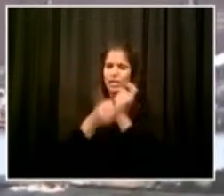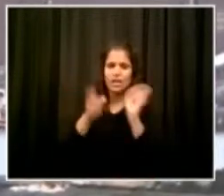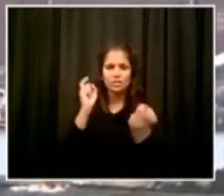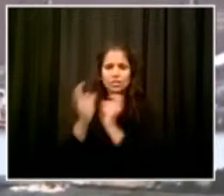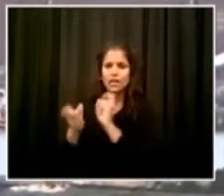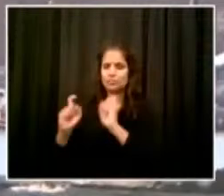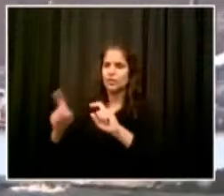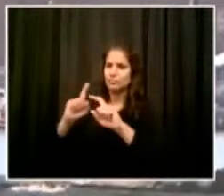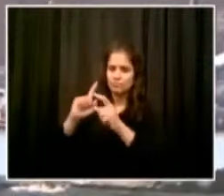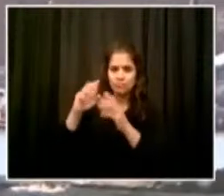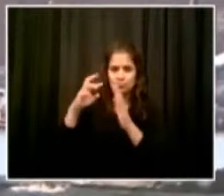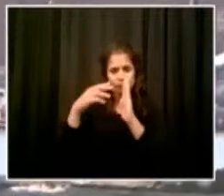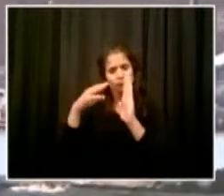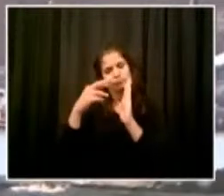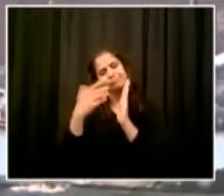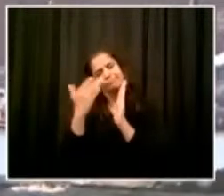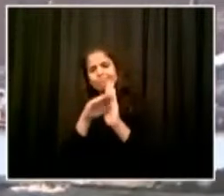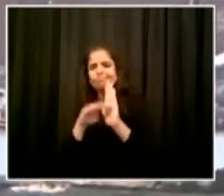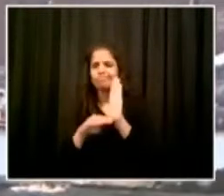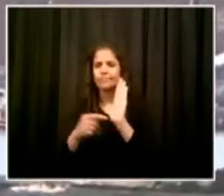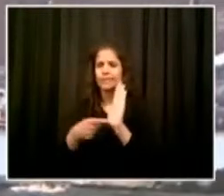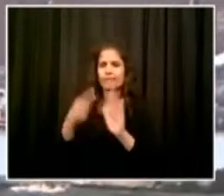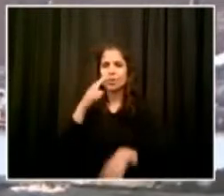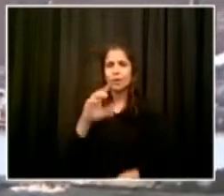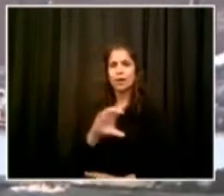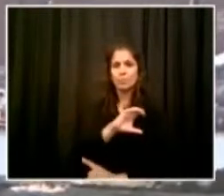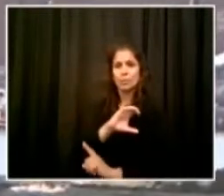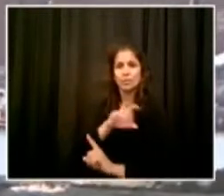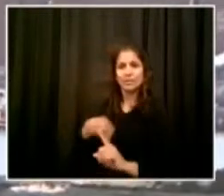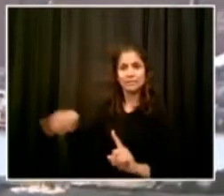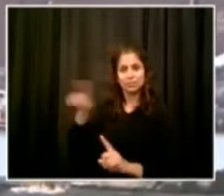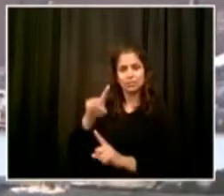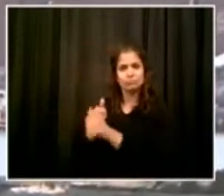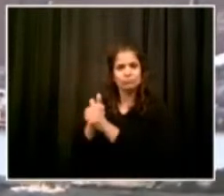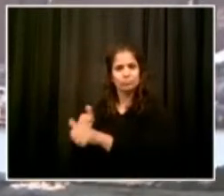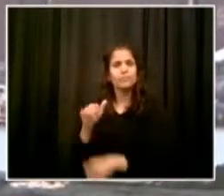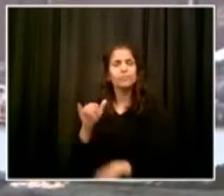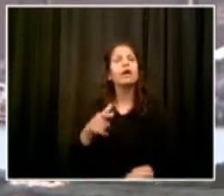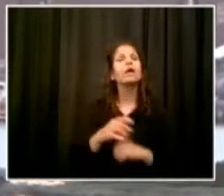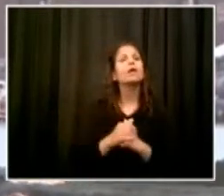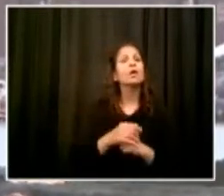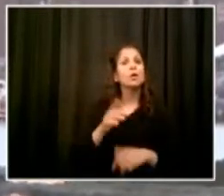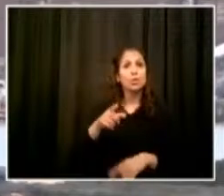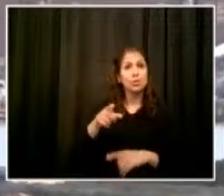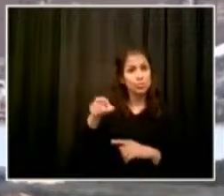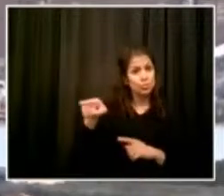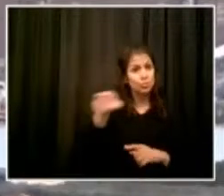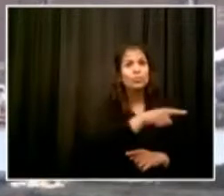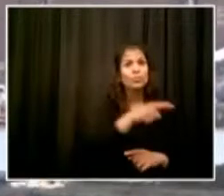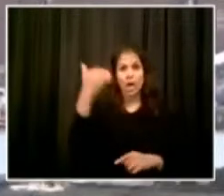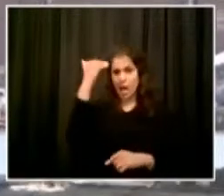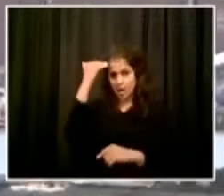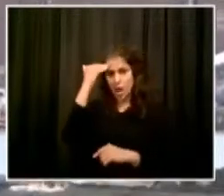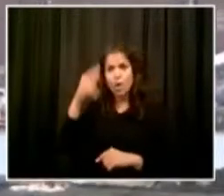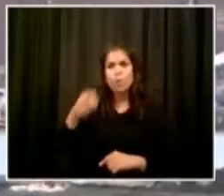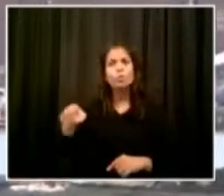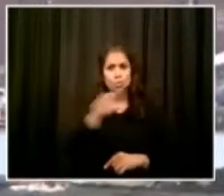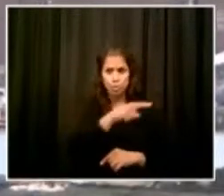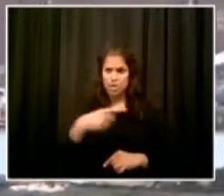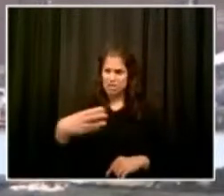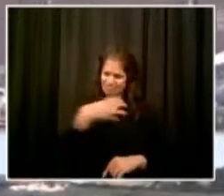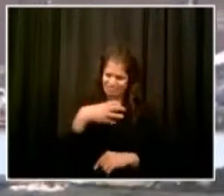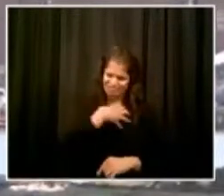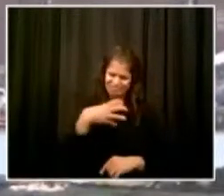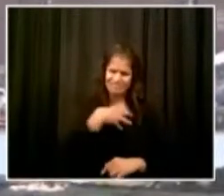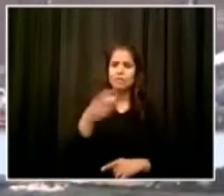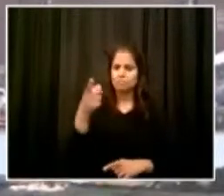right. Anyone who says we need 50A repealed in Albany, they're right, and I think it's going to happen in the next day or two. We've